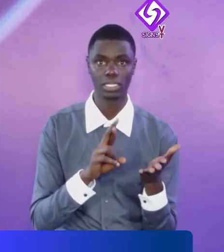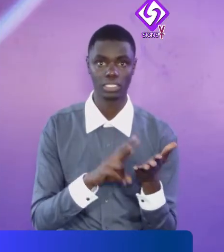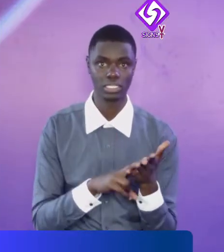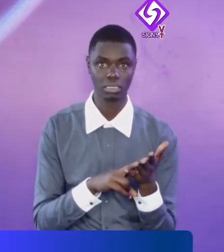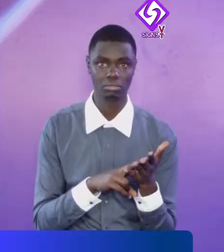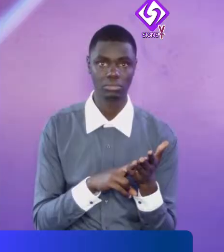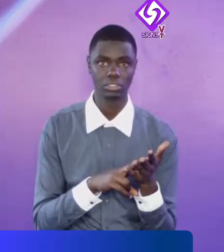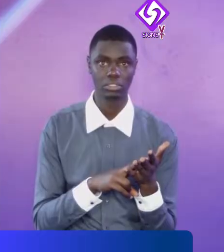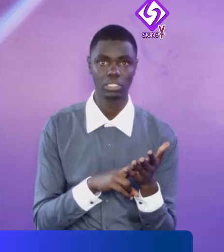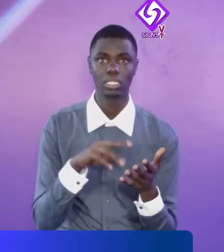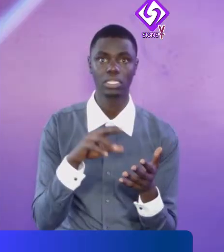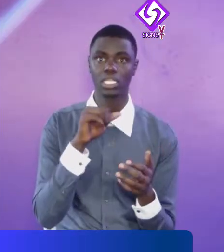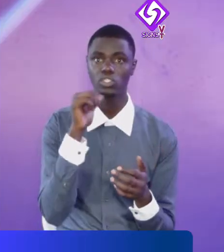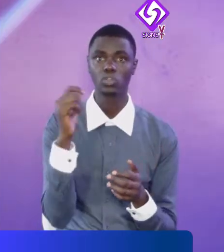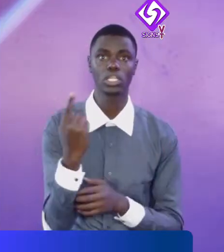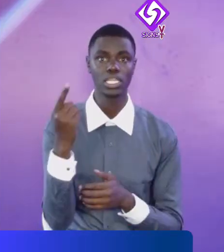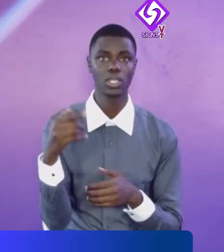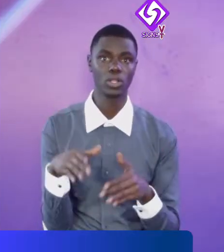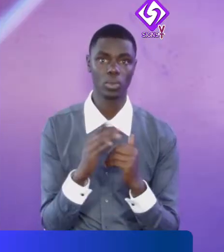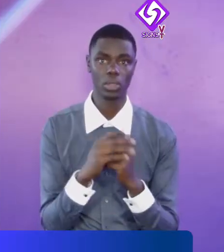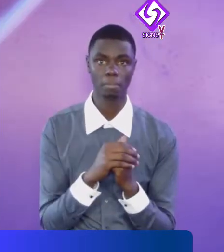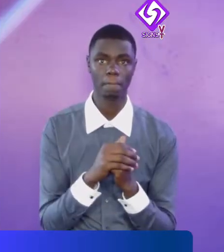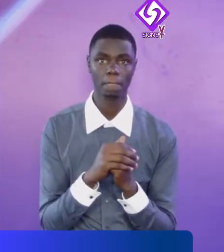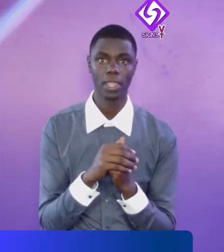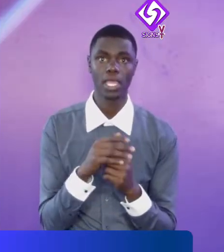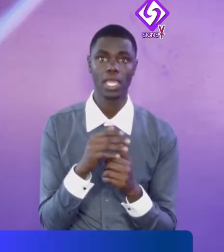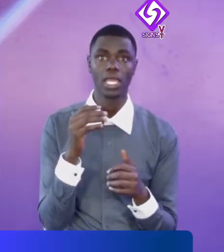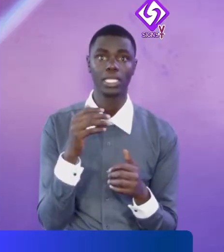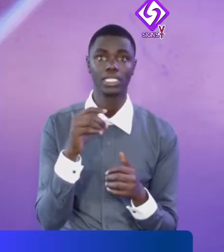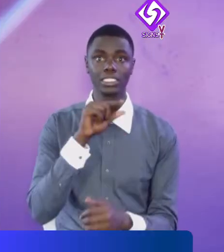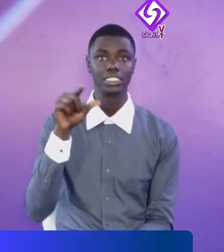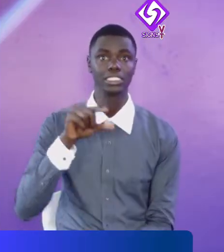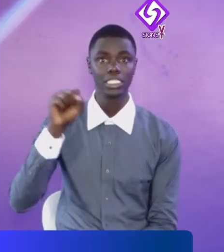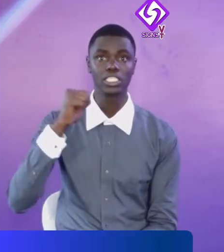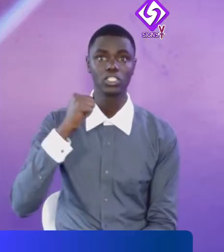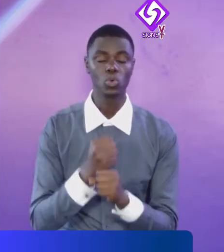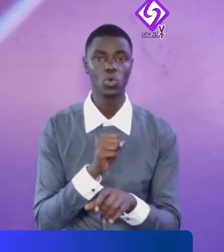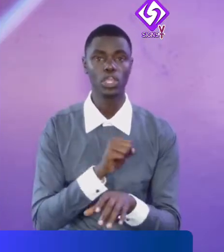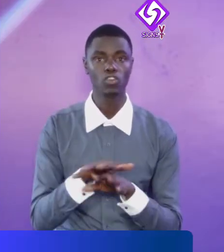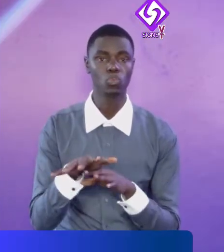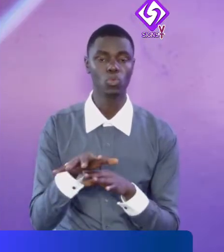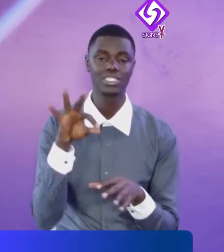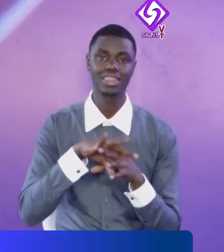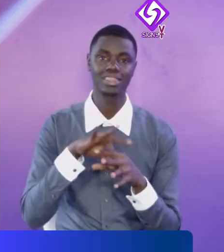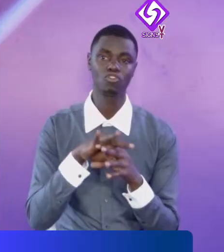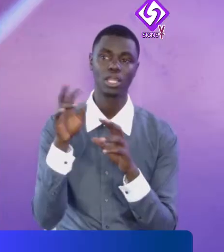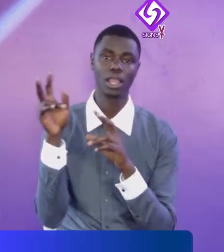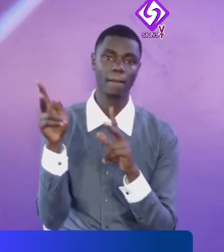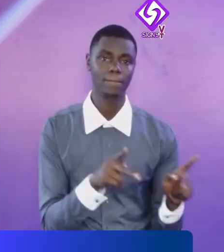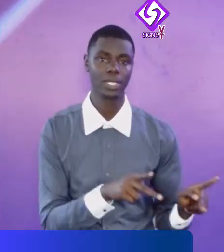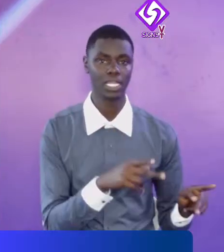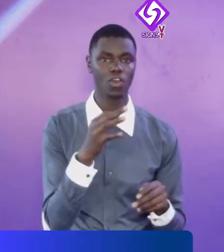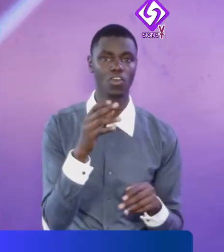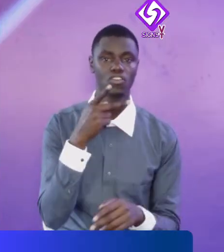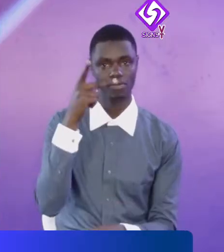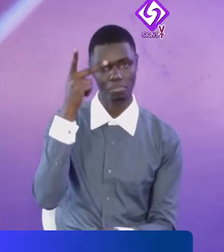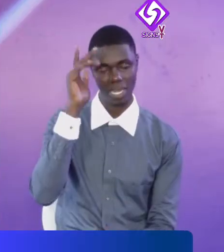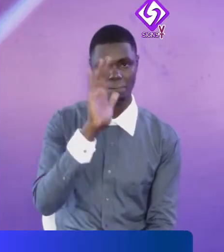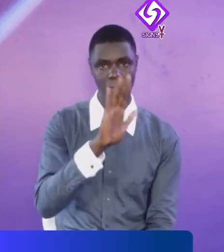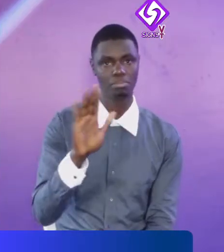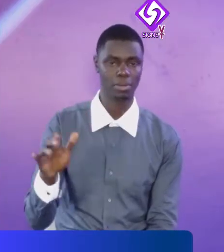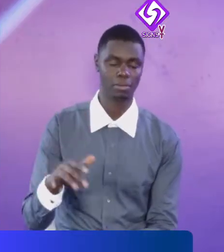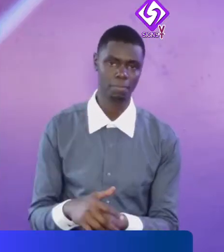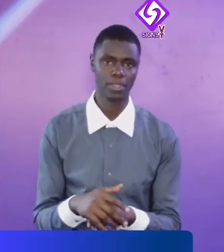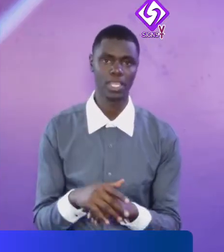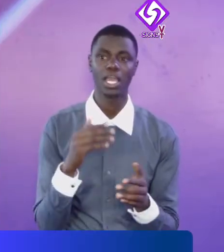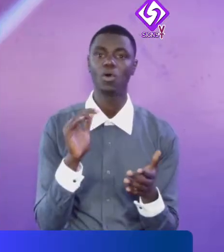No, that's not the only way. Actually, Gen Zs do influence the voting pattern or their parents. So